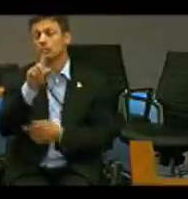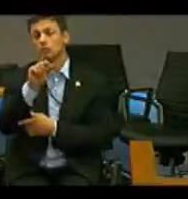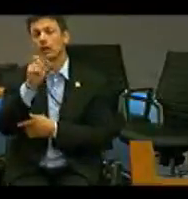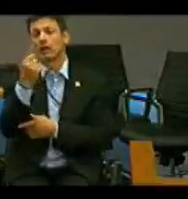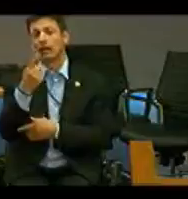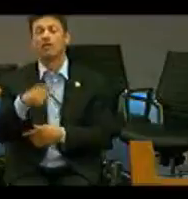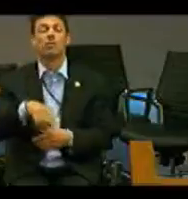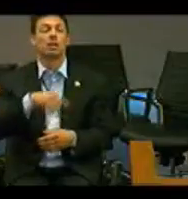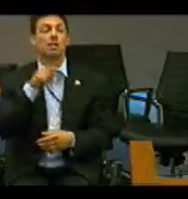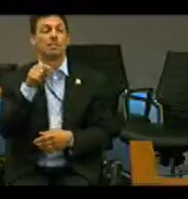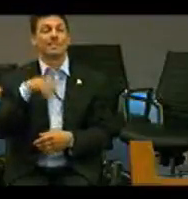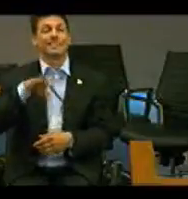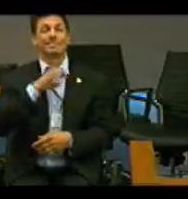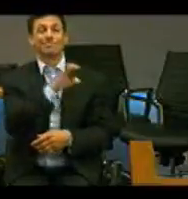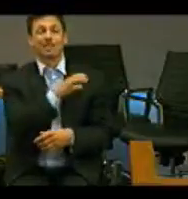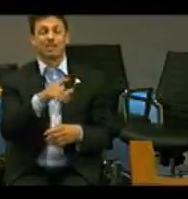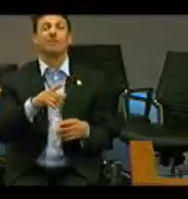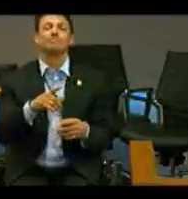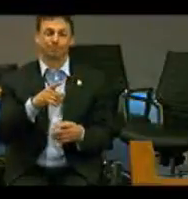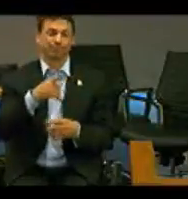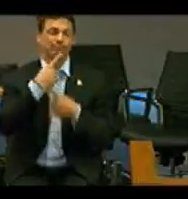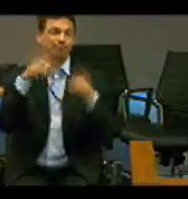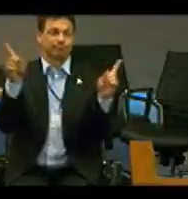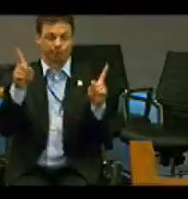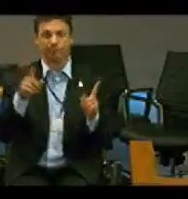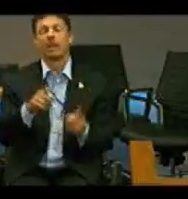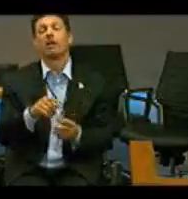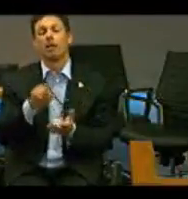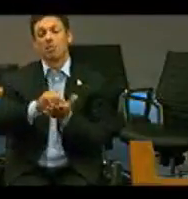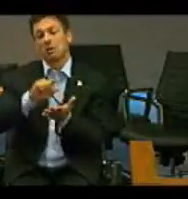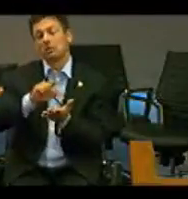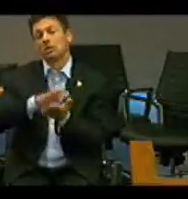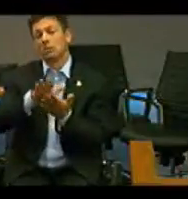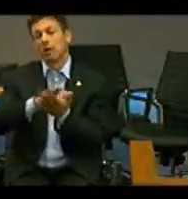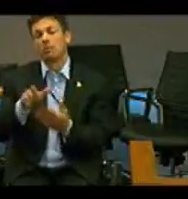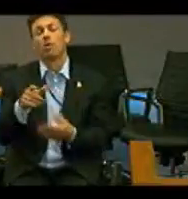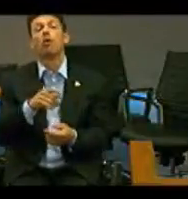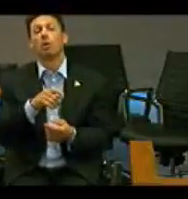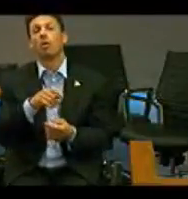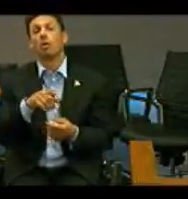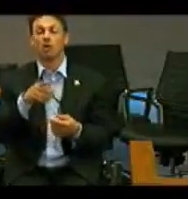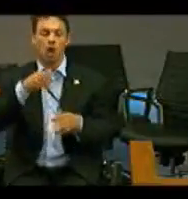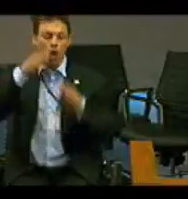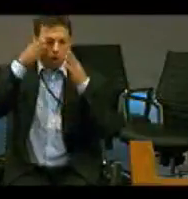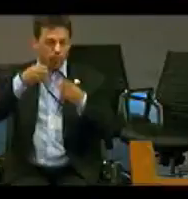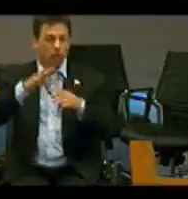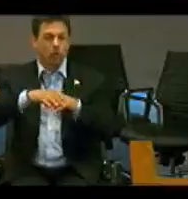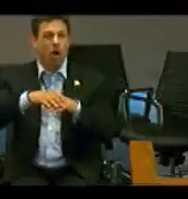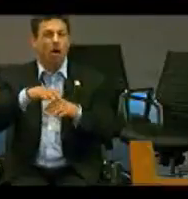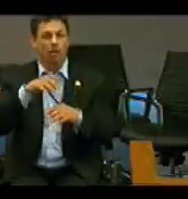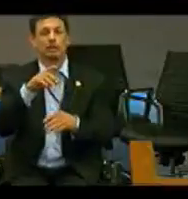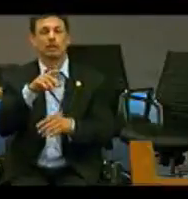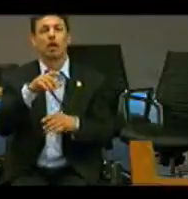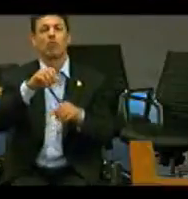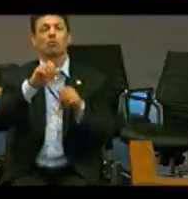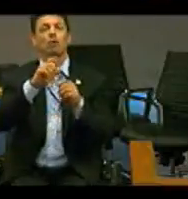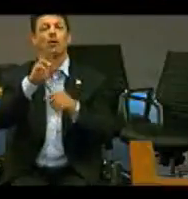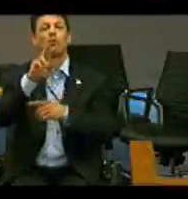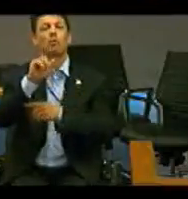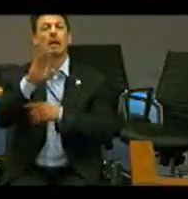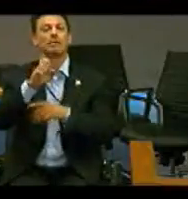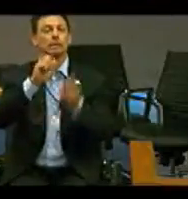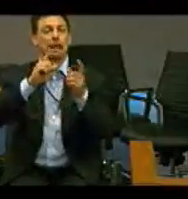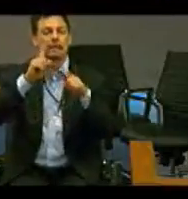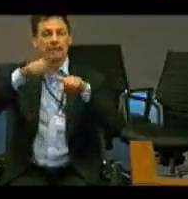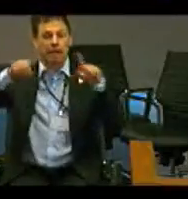Commission published a unanimous Commission report on school discipline and disparate impact, looking particularly at racially diverse school district responses to Education